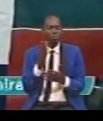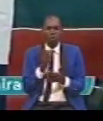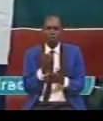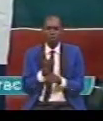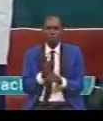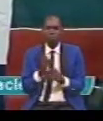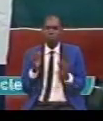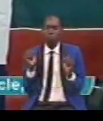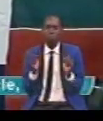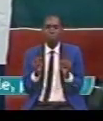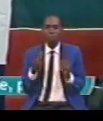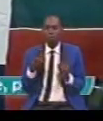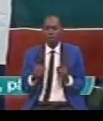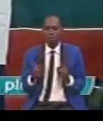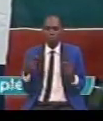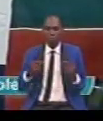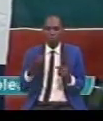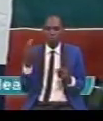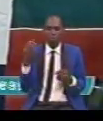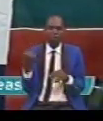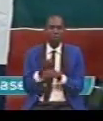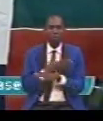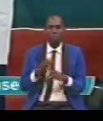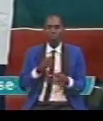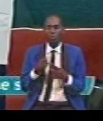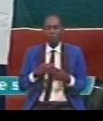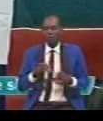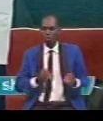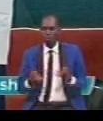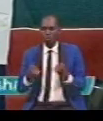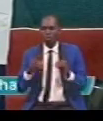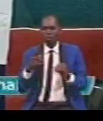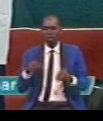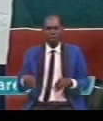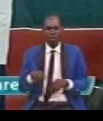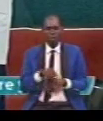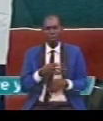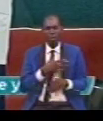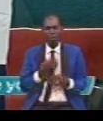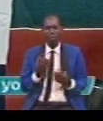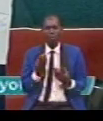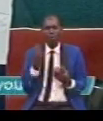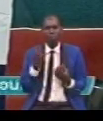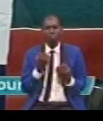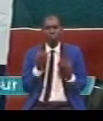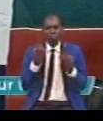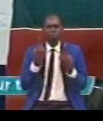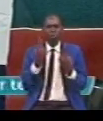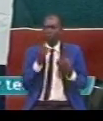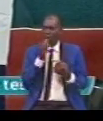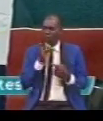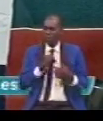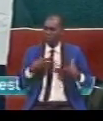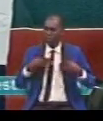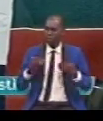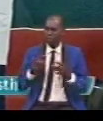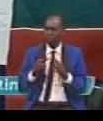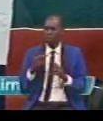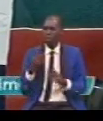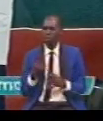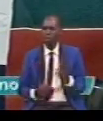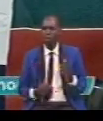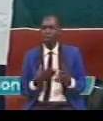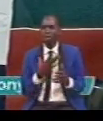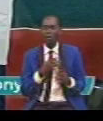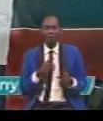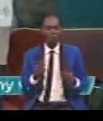And then I stretched my leg, the pain was no more. And then I said, am I healed or what? I can't believe it. Then I went to